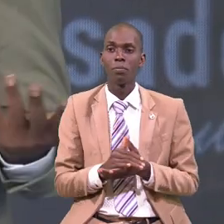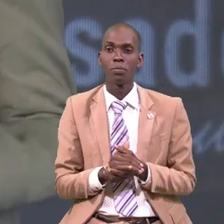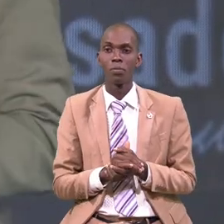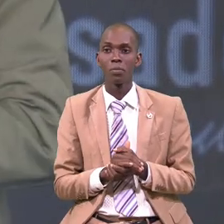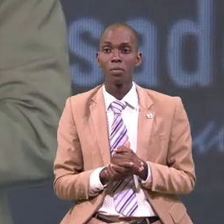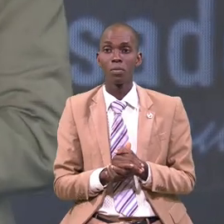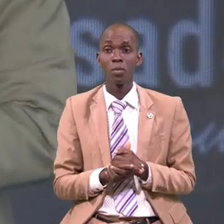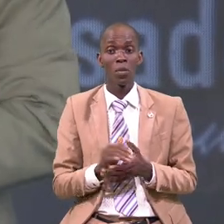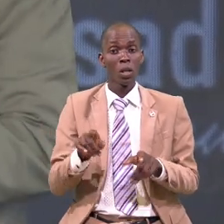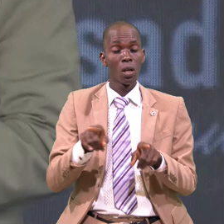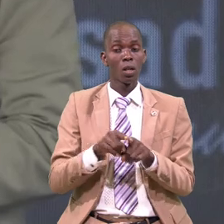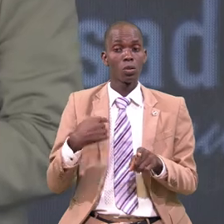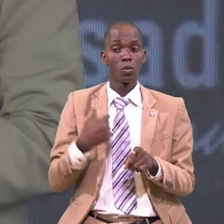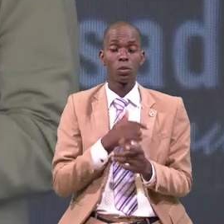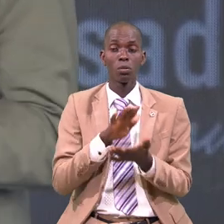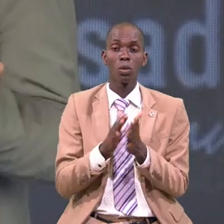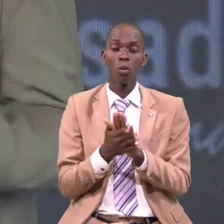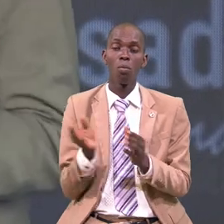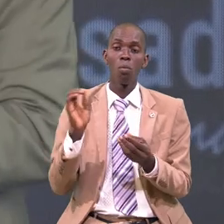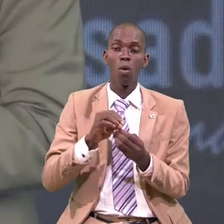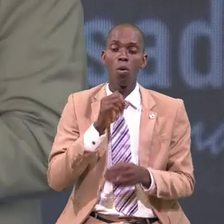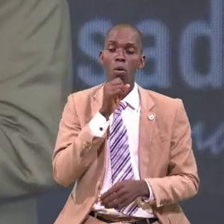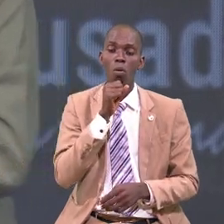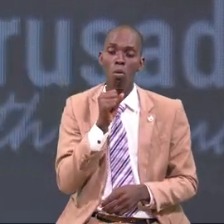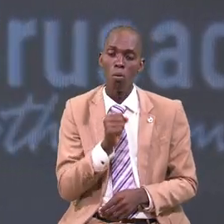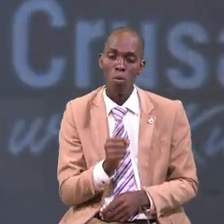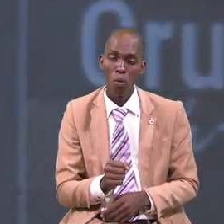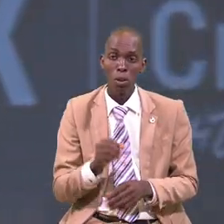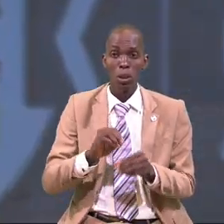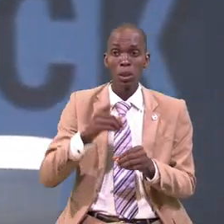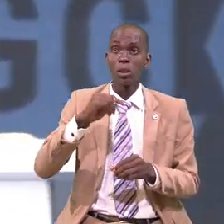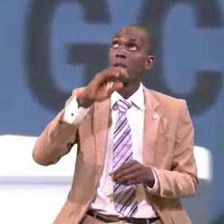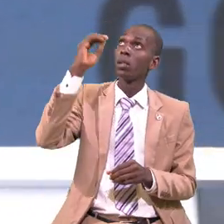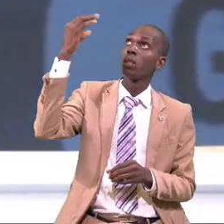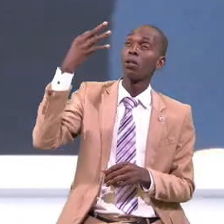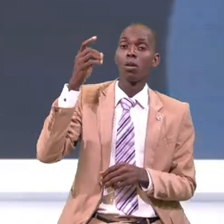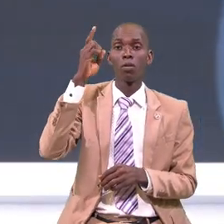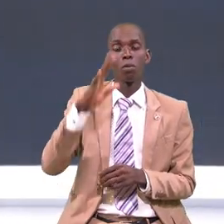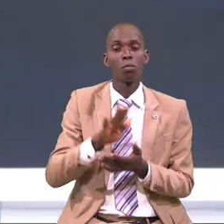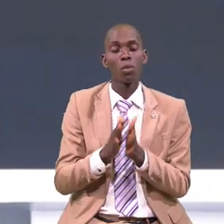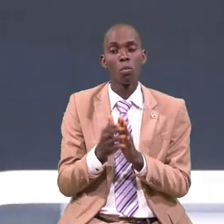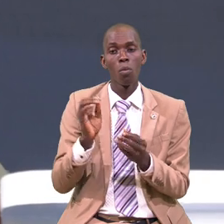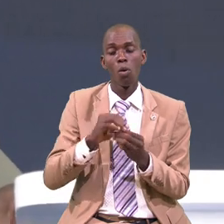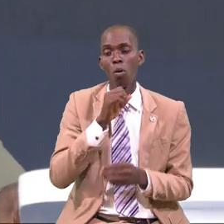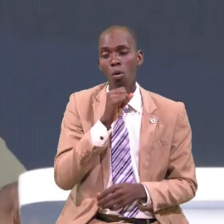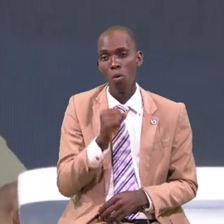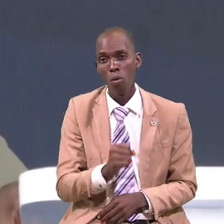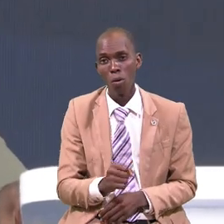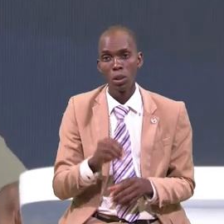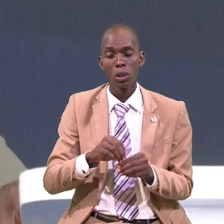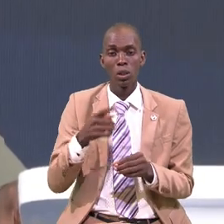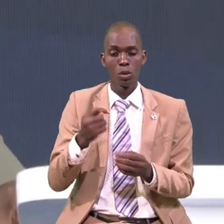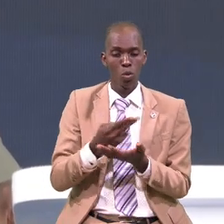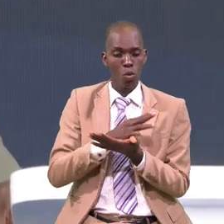As we get older, in the grace of God, get older, in the godliness